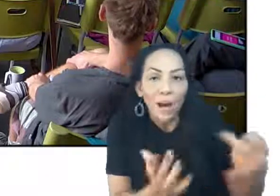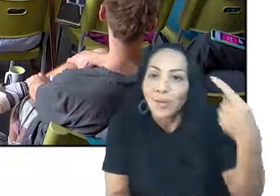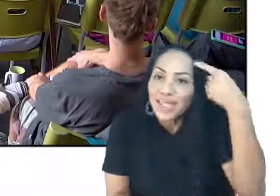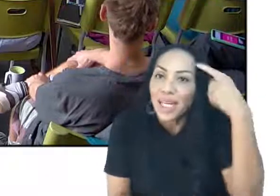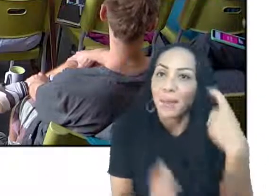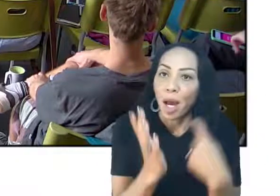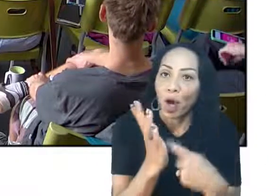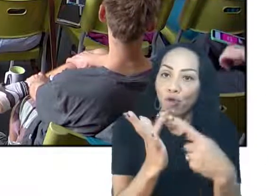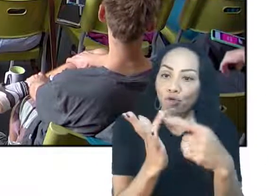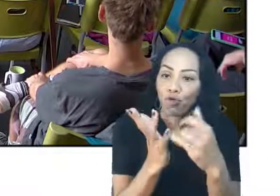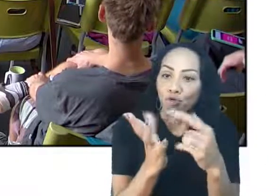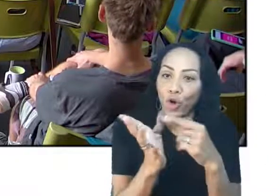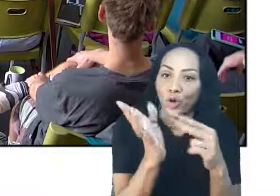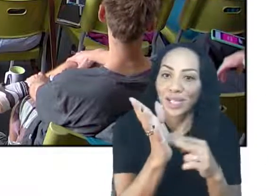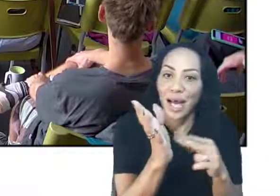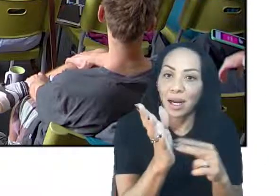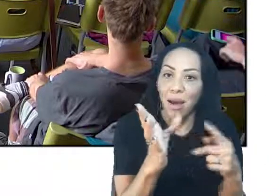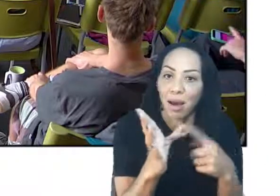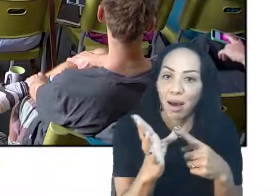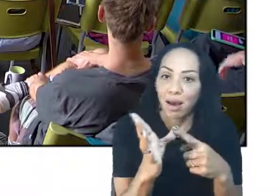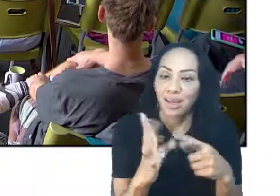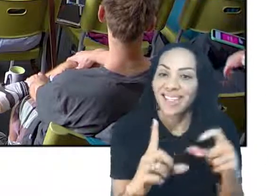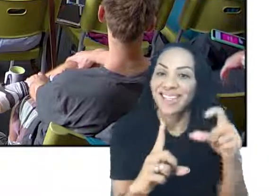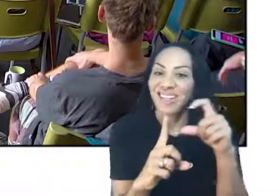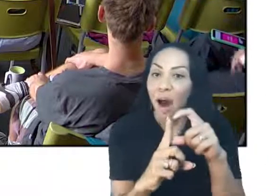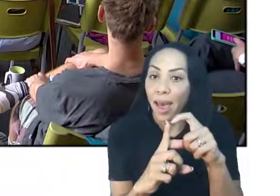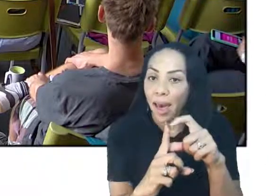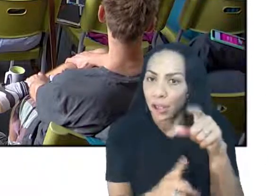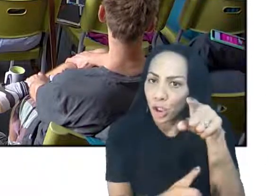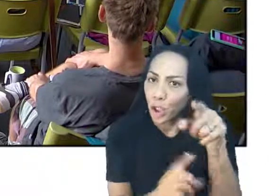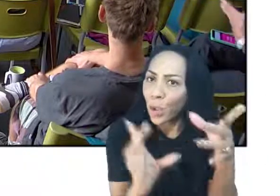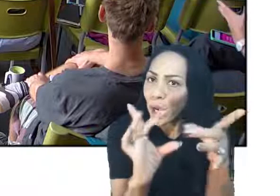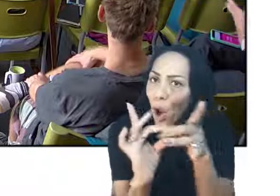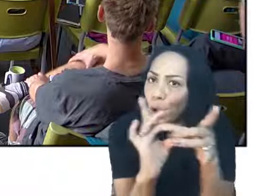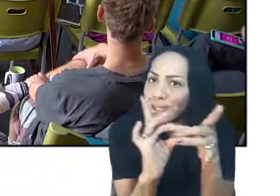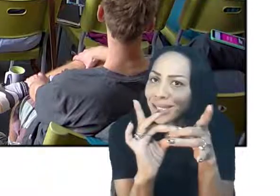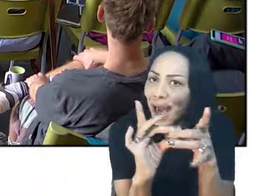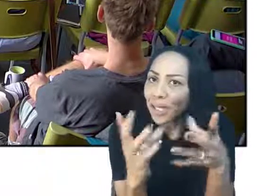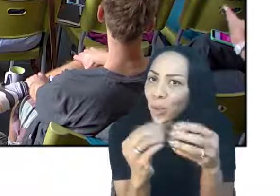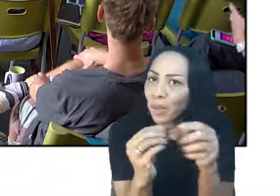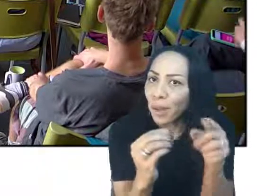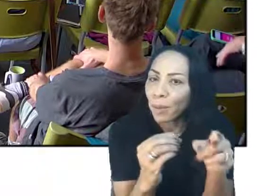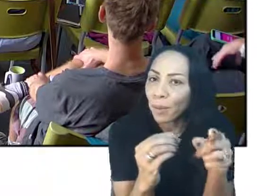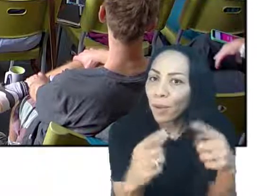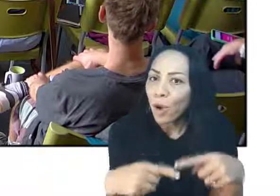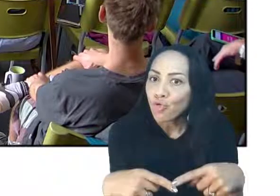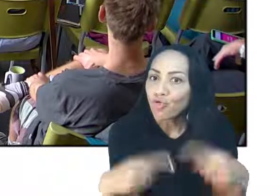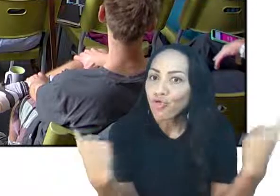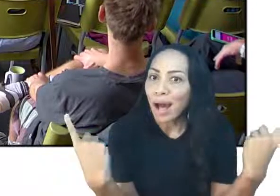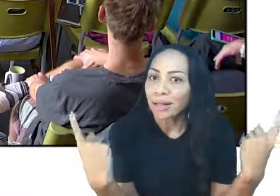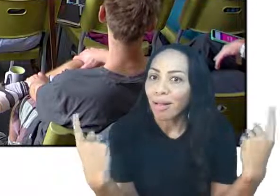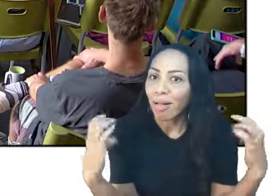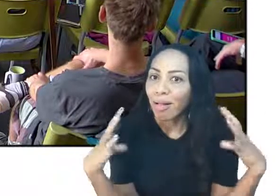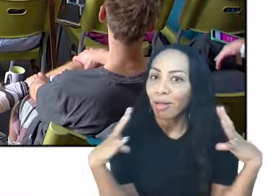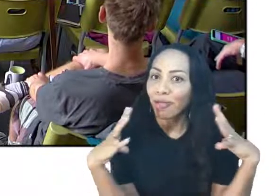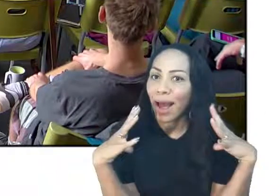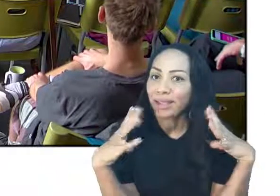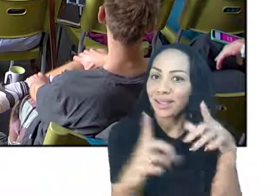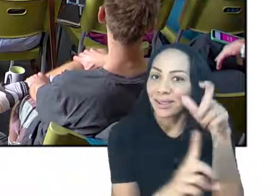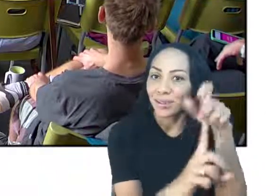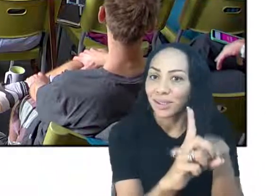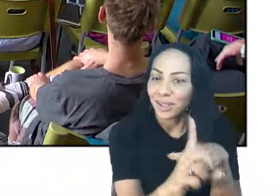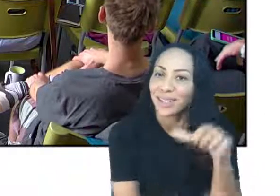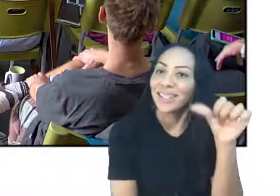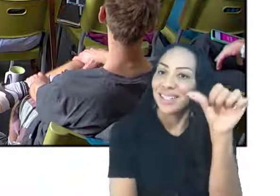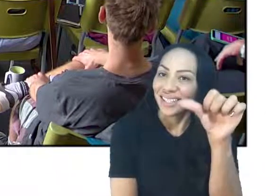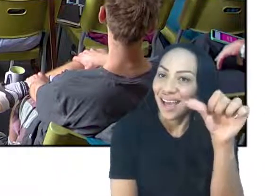Oh, you're in contact. Yeah. I am. Yeah. Yeah. Right. Because they're working a lot Radical with care. Yes. And the care coordinator